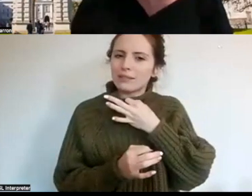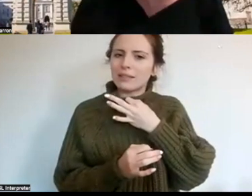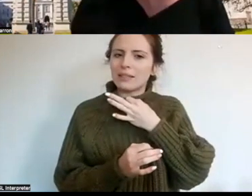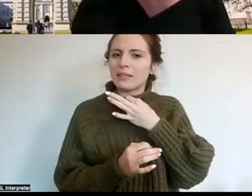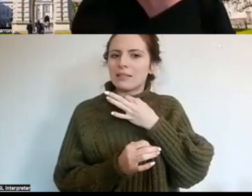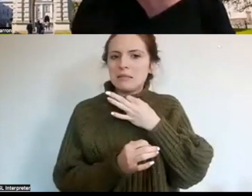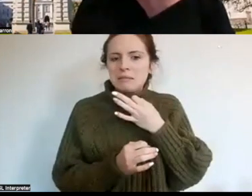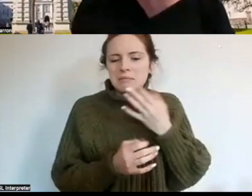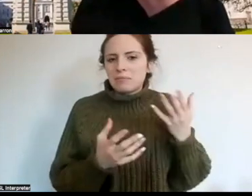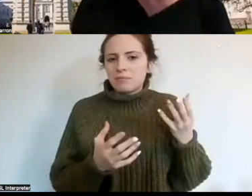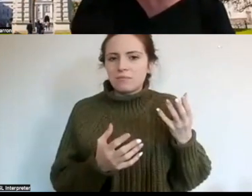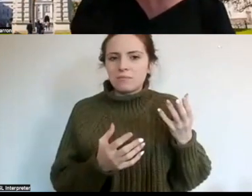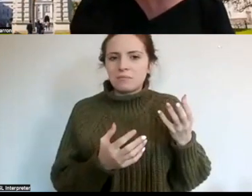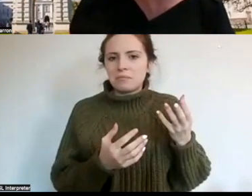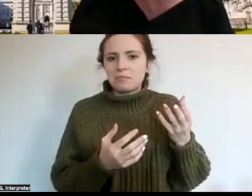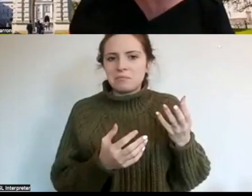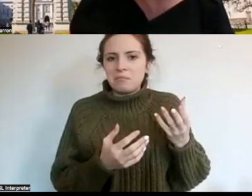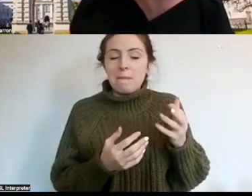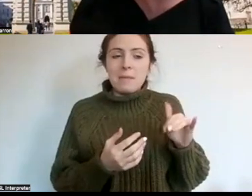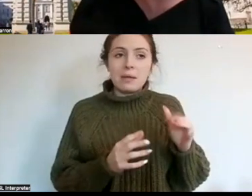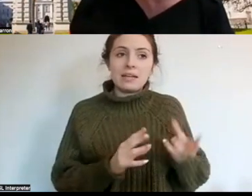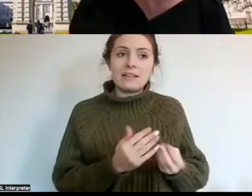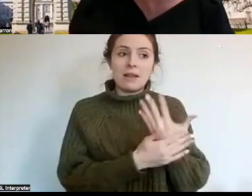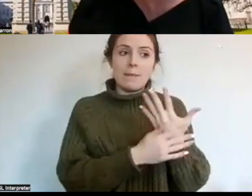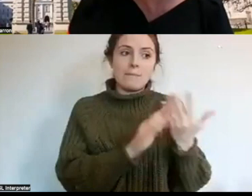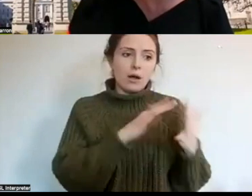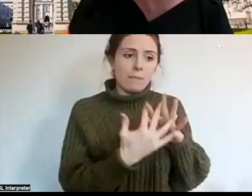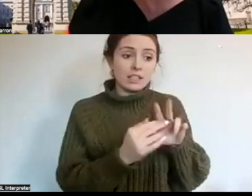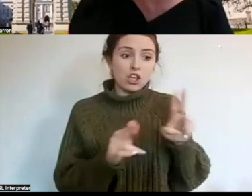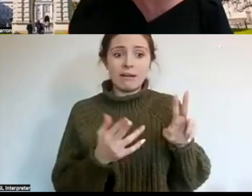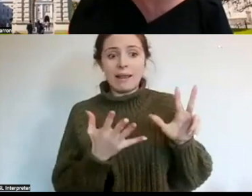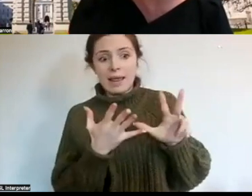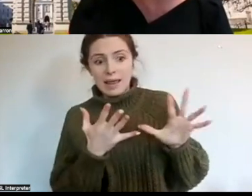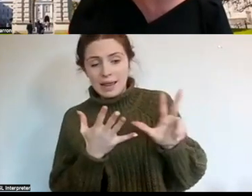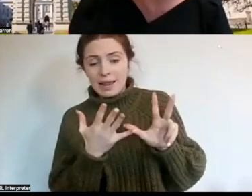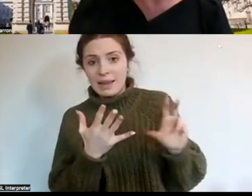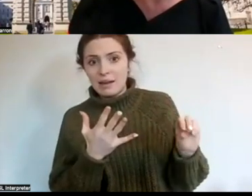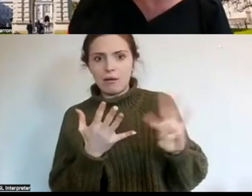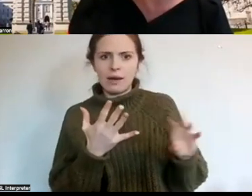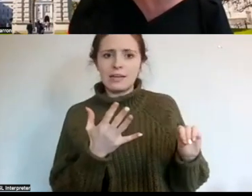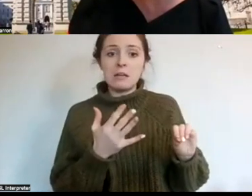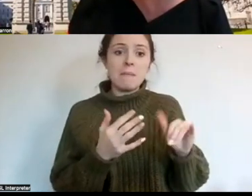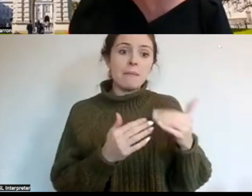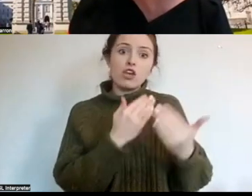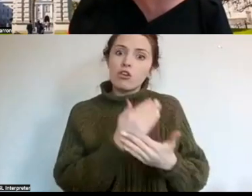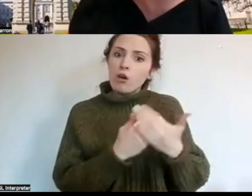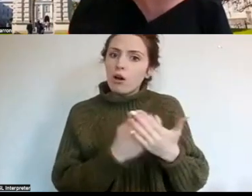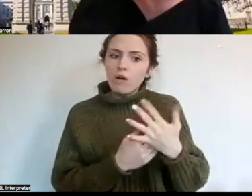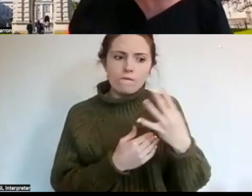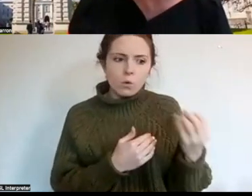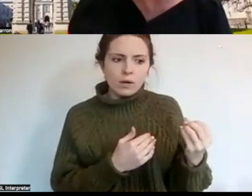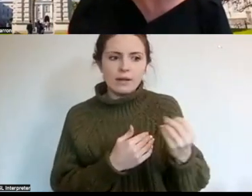because we're developing complexity, not in their 80s or 90s, but maybe in the 40s or 50s. And none of us want